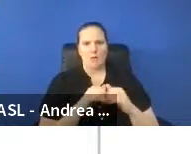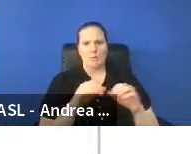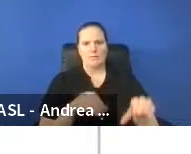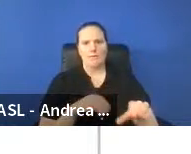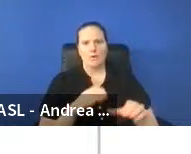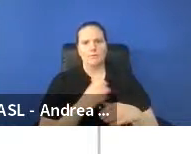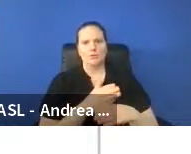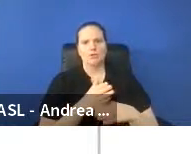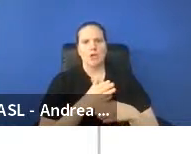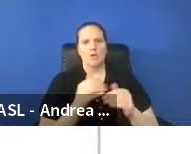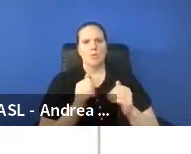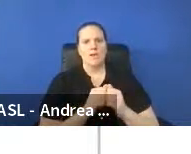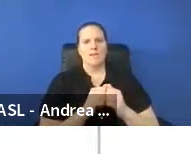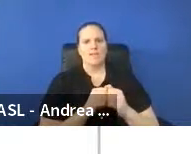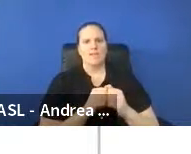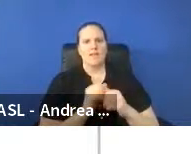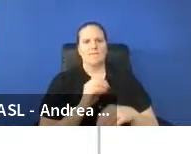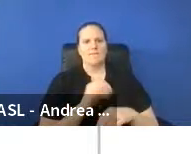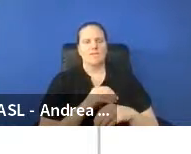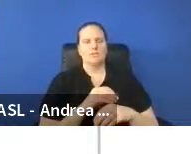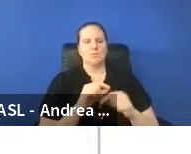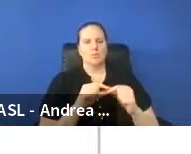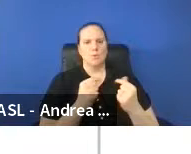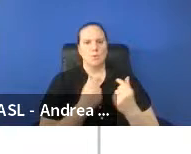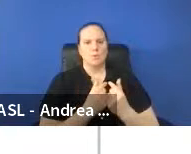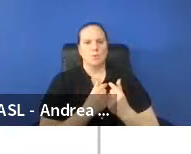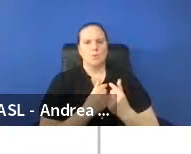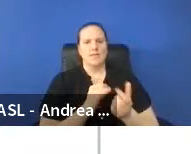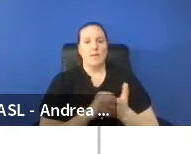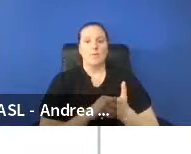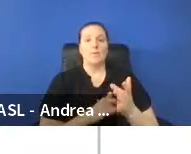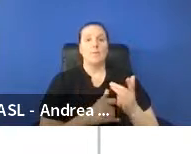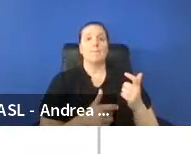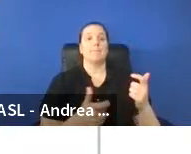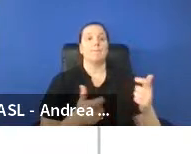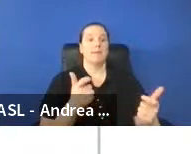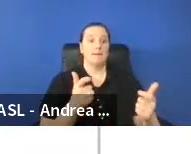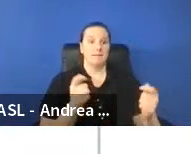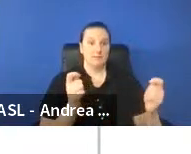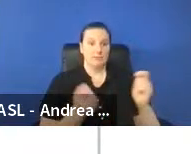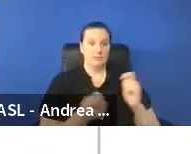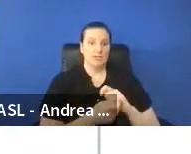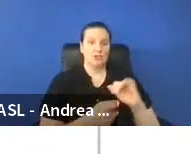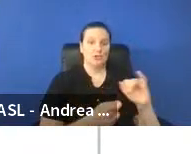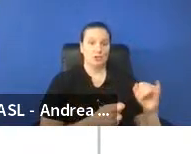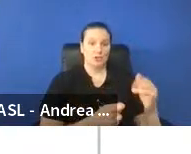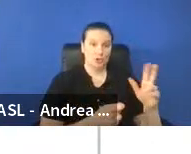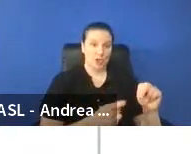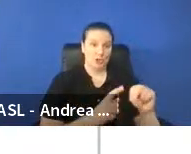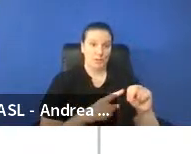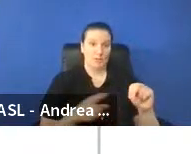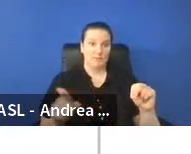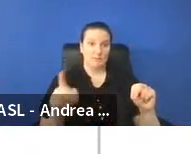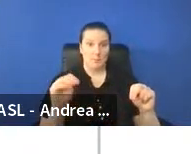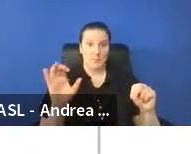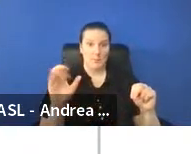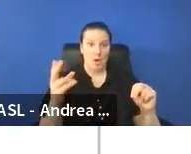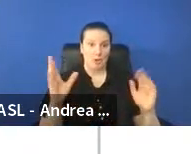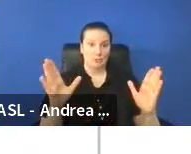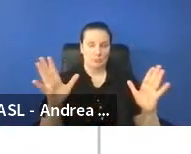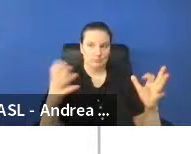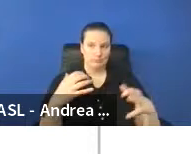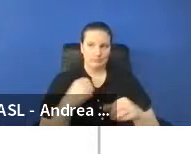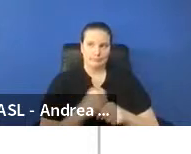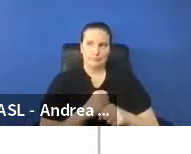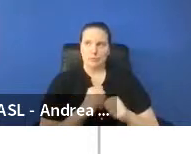sharing that with the advisory groups. It'll be a pretty big swirl between January and March. As we pull it together, there's